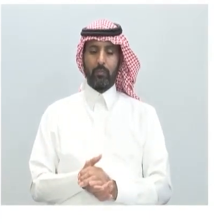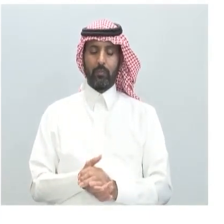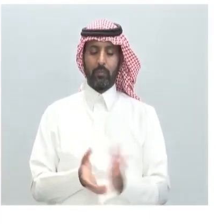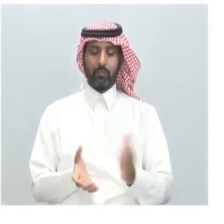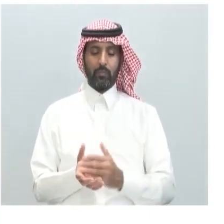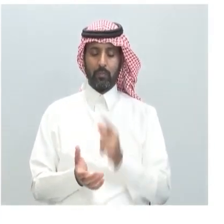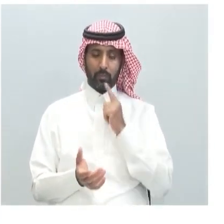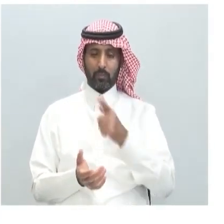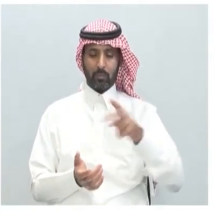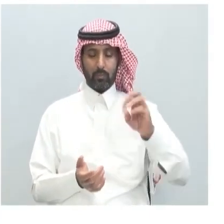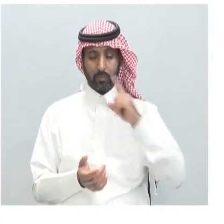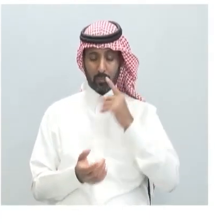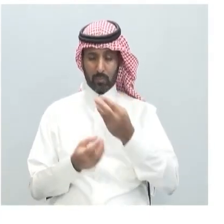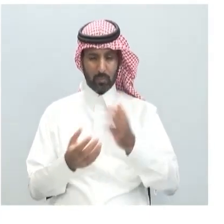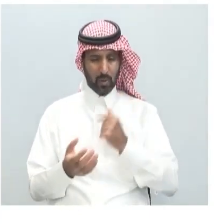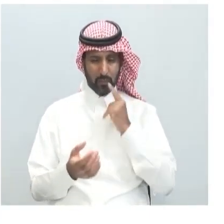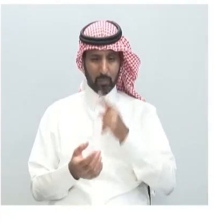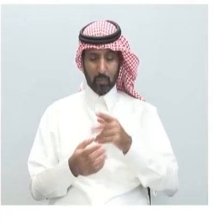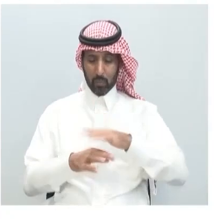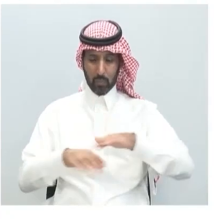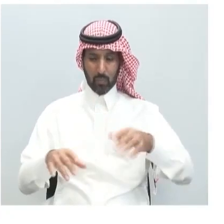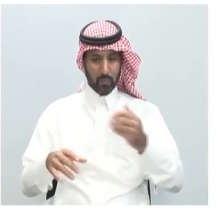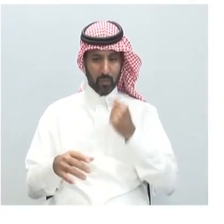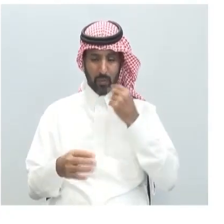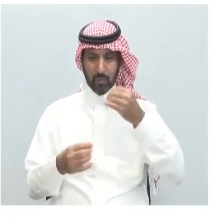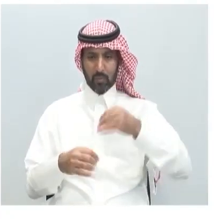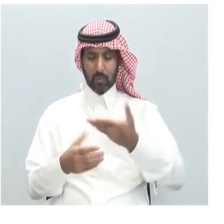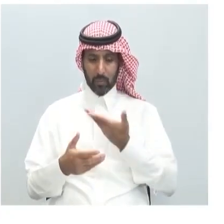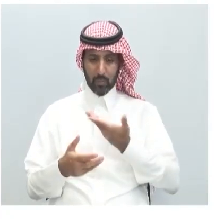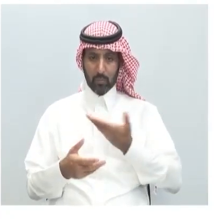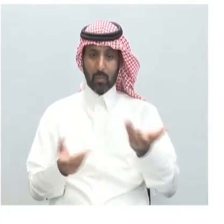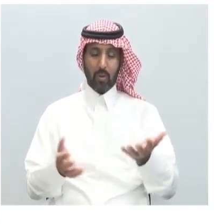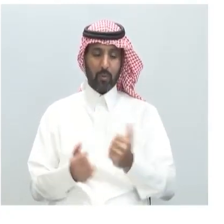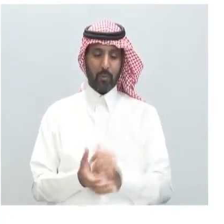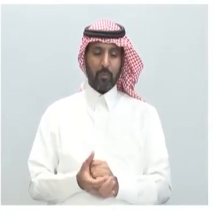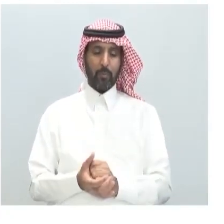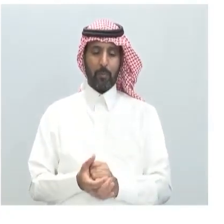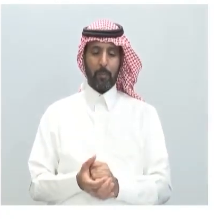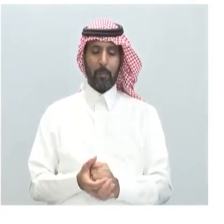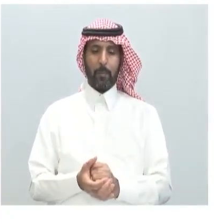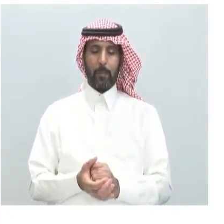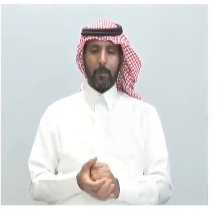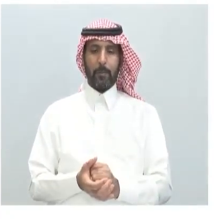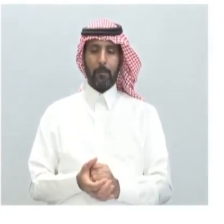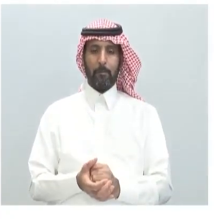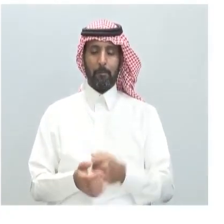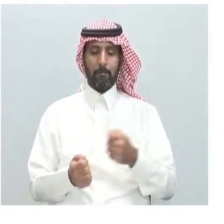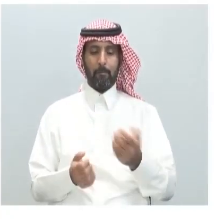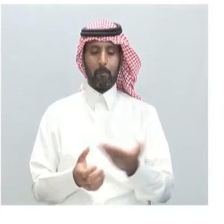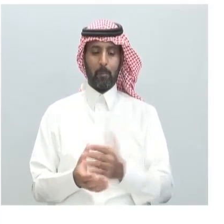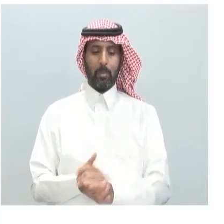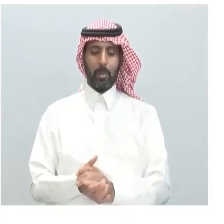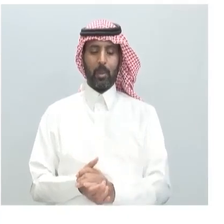yes, the mortar is dry. It isn't wet enough. The mortar is too dry. It isn't